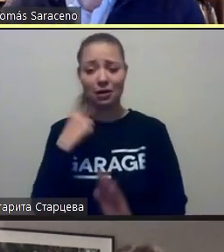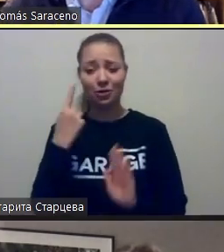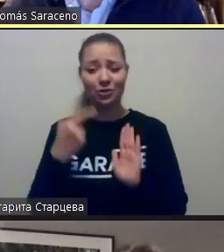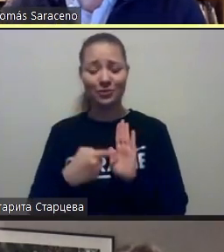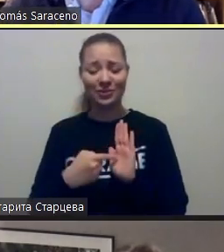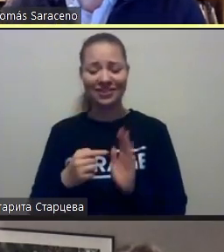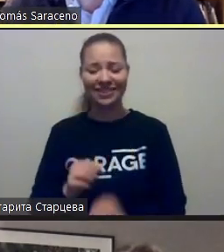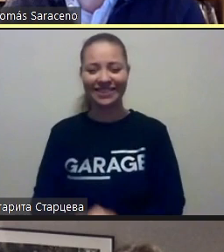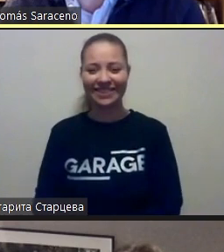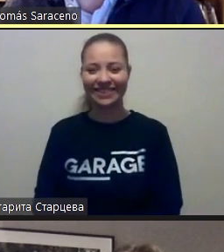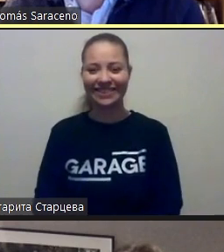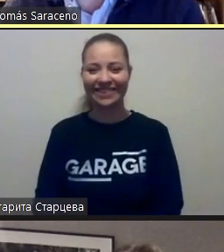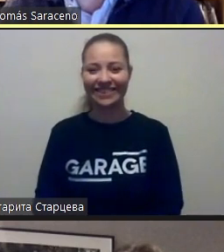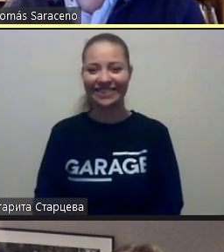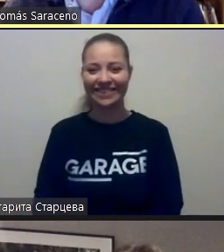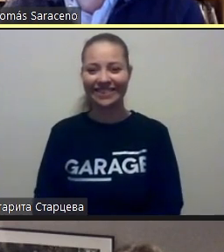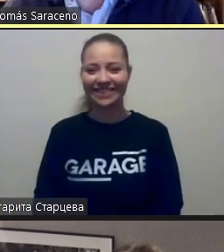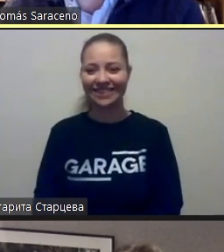We are not,